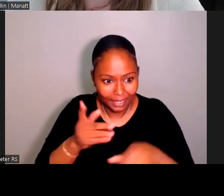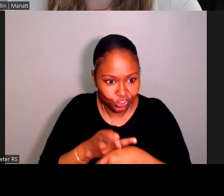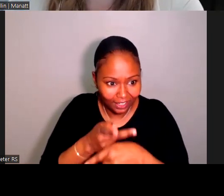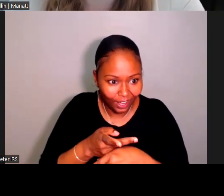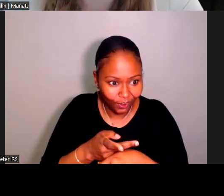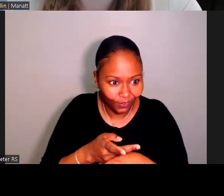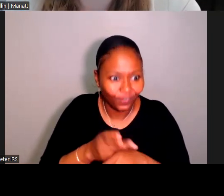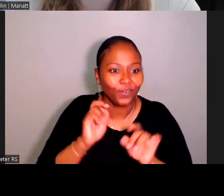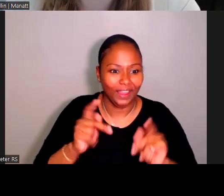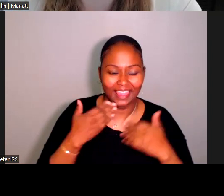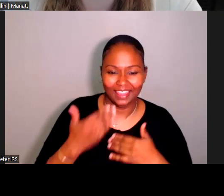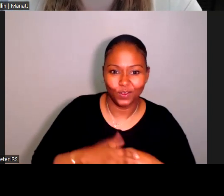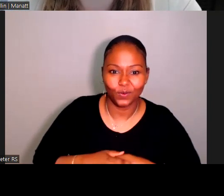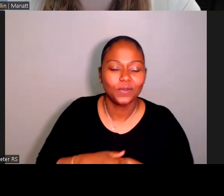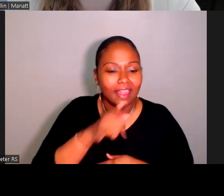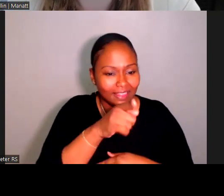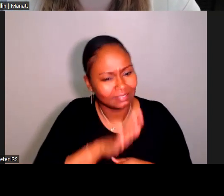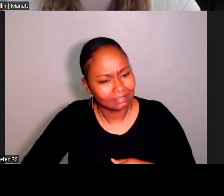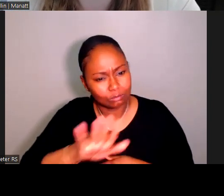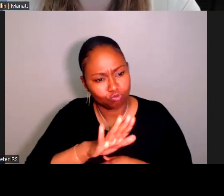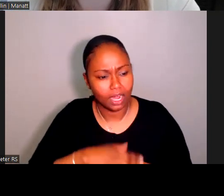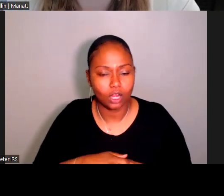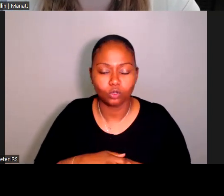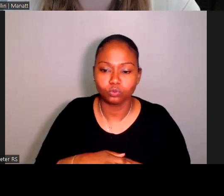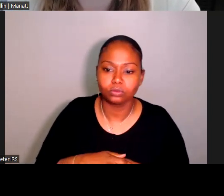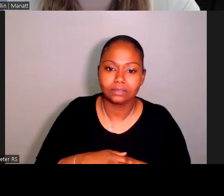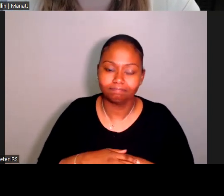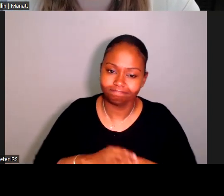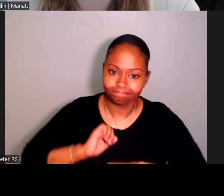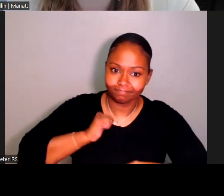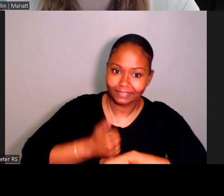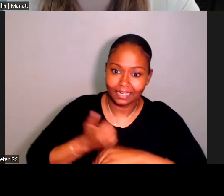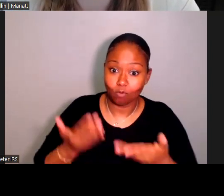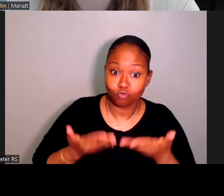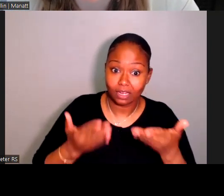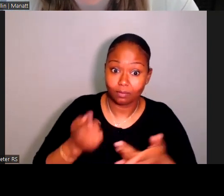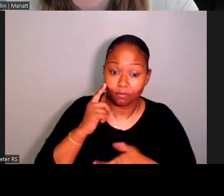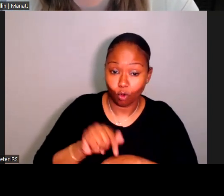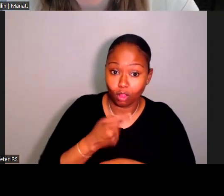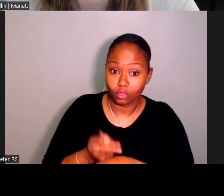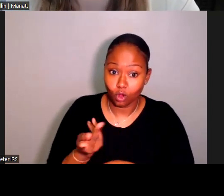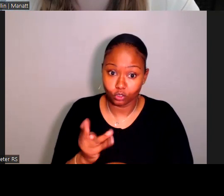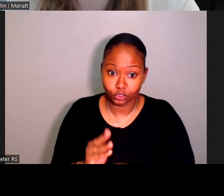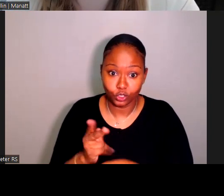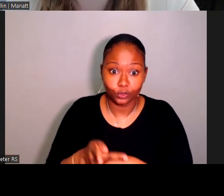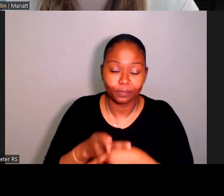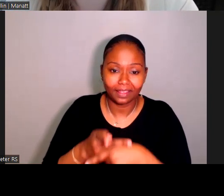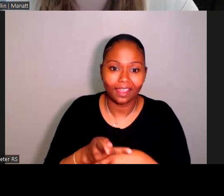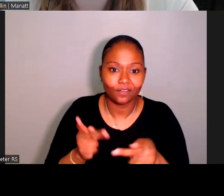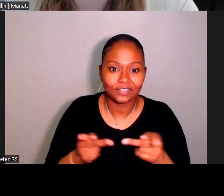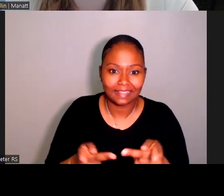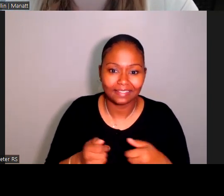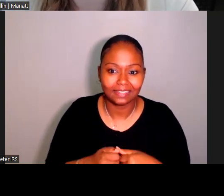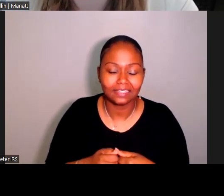is around setting a recommendation for long-term care facilities